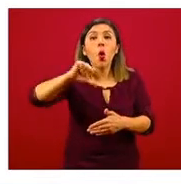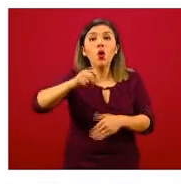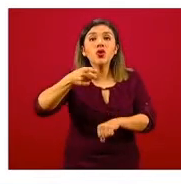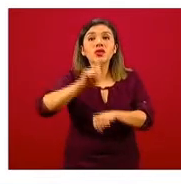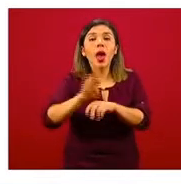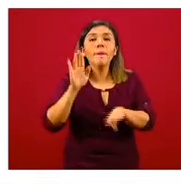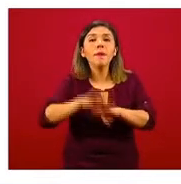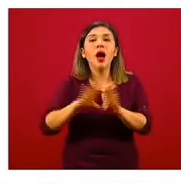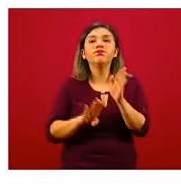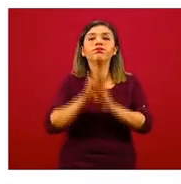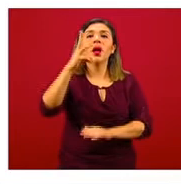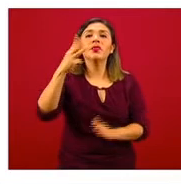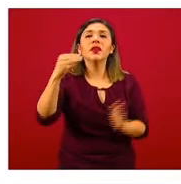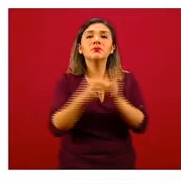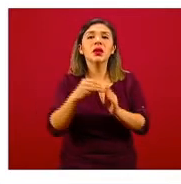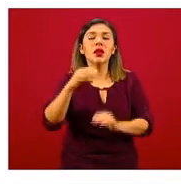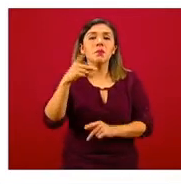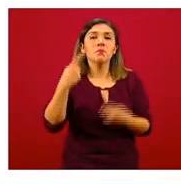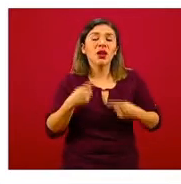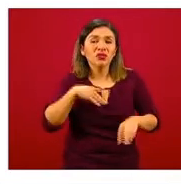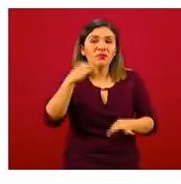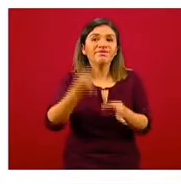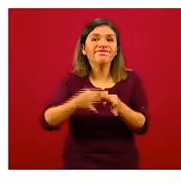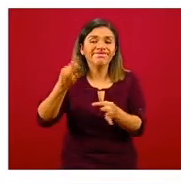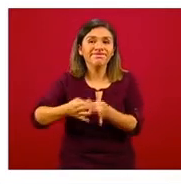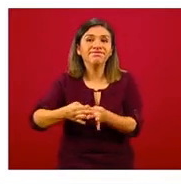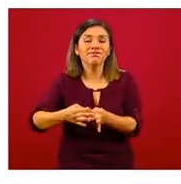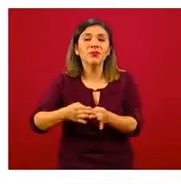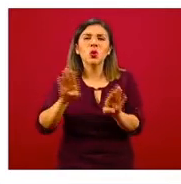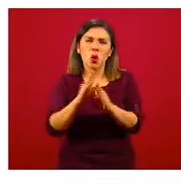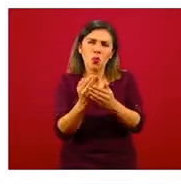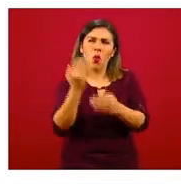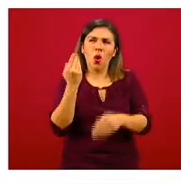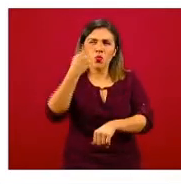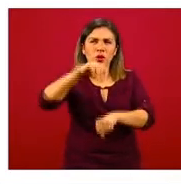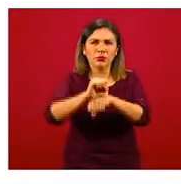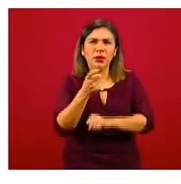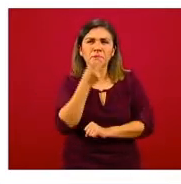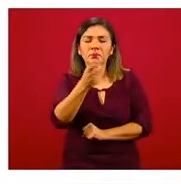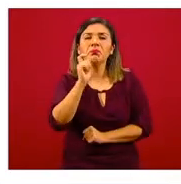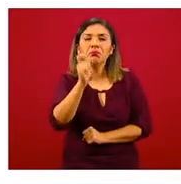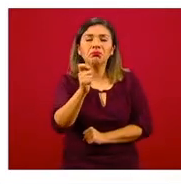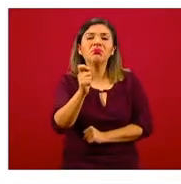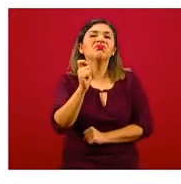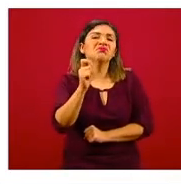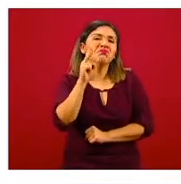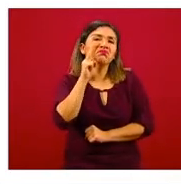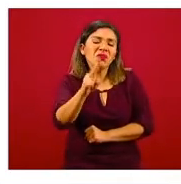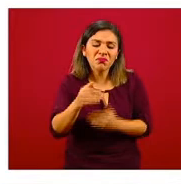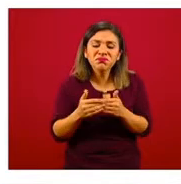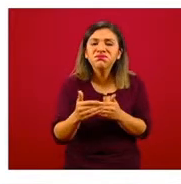has been the highest bar, where we have